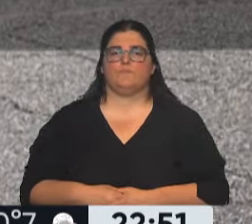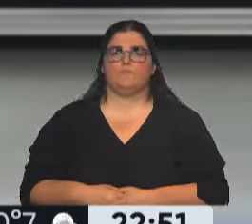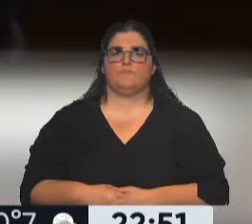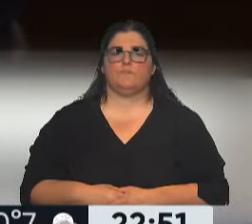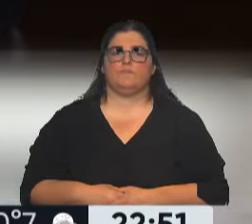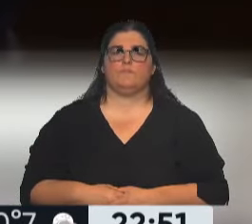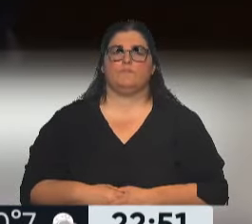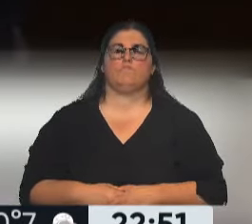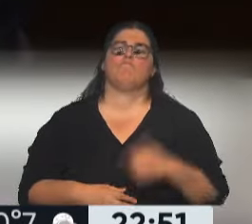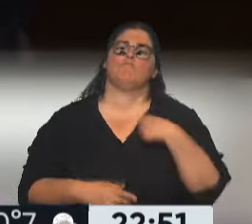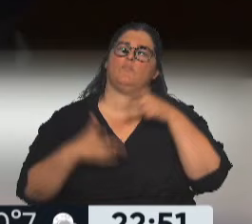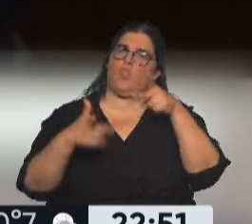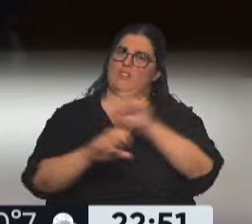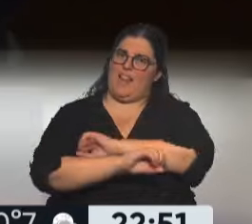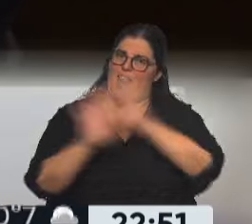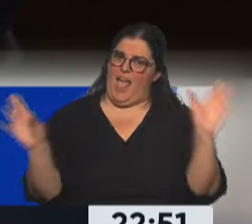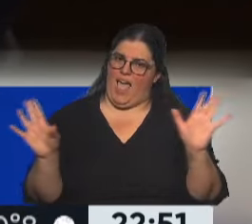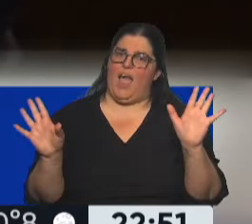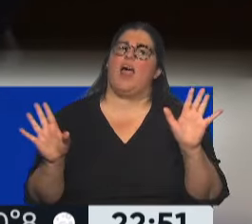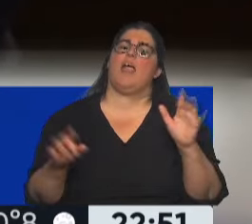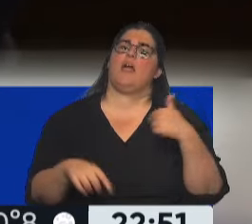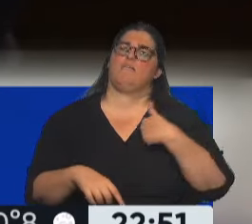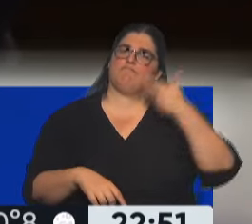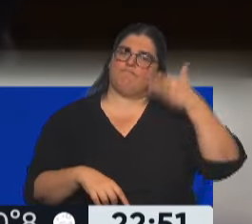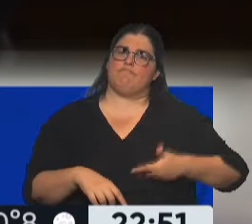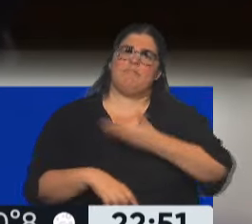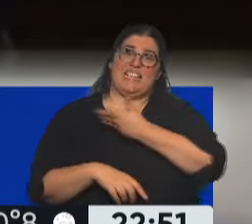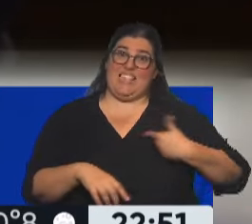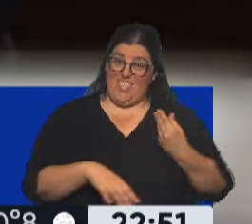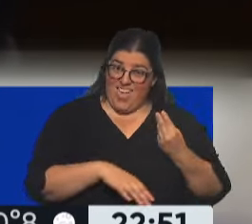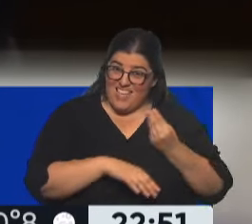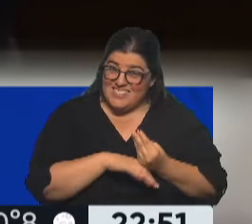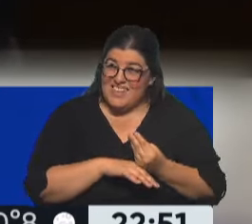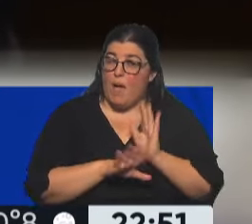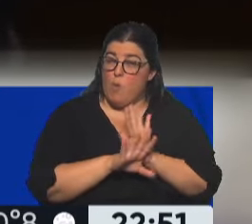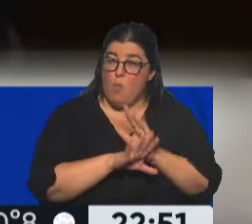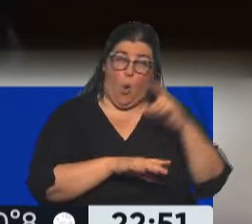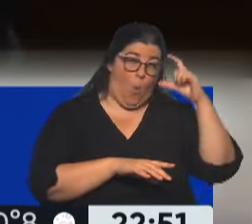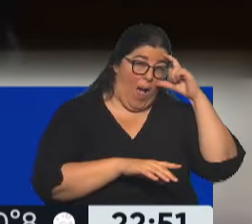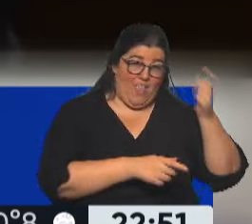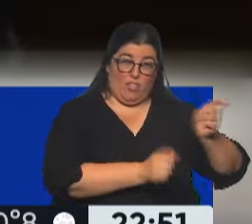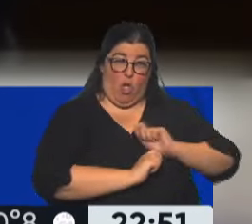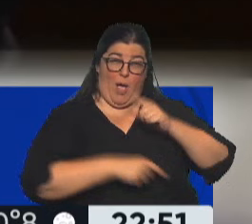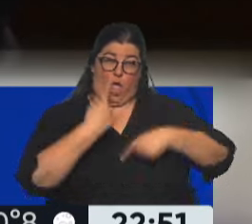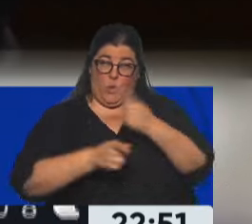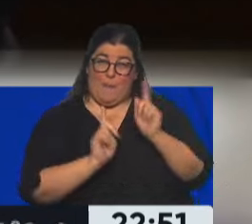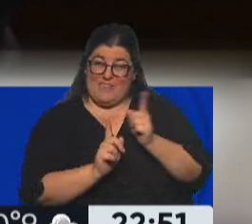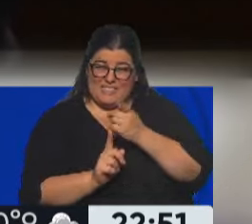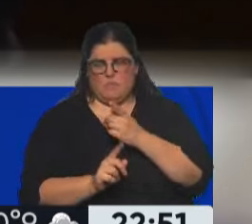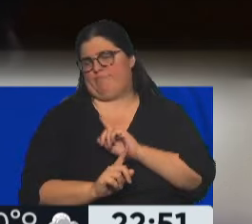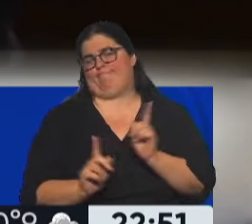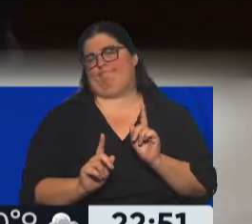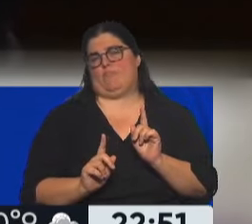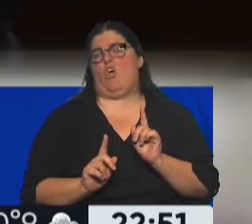Let me be very Clear my presidency will not be a continuation of Joe biden's presidency and like Every New